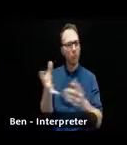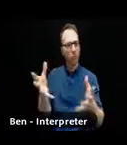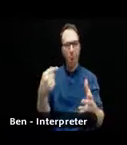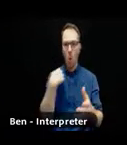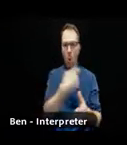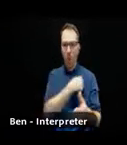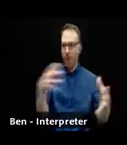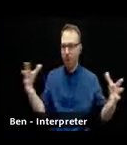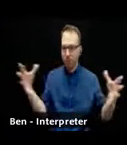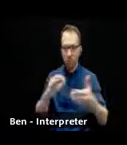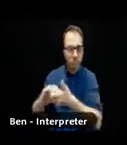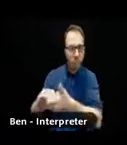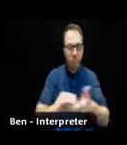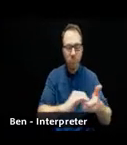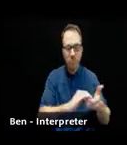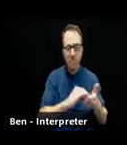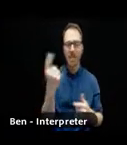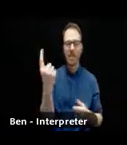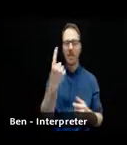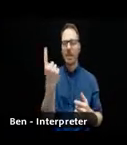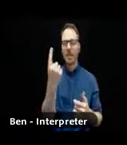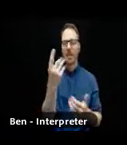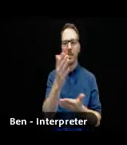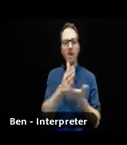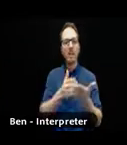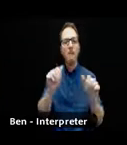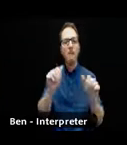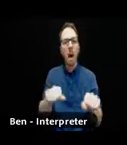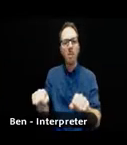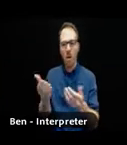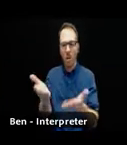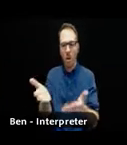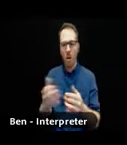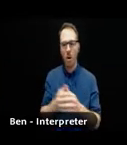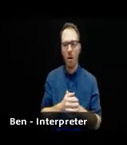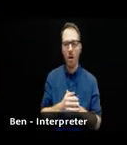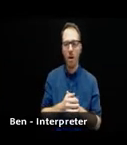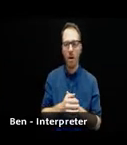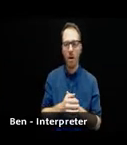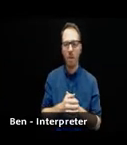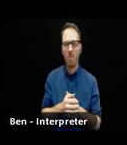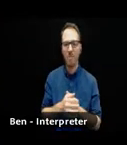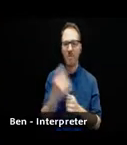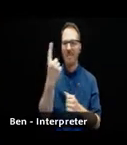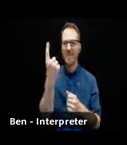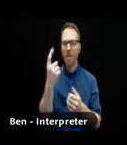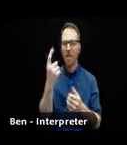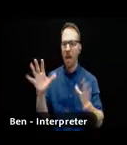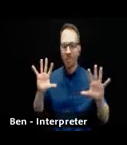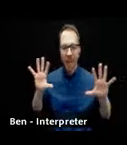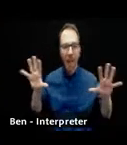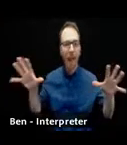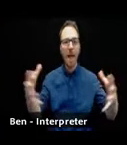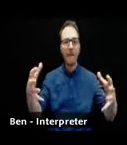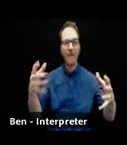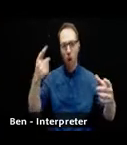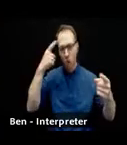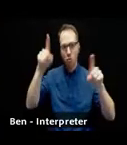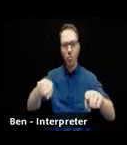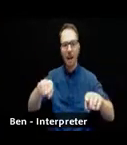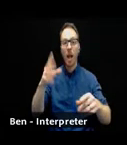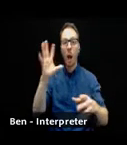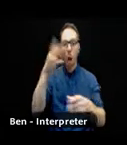that, something is, there's some possibility there of something that is collectively agreed to, including those who've